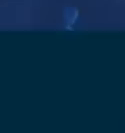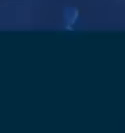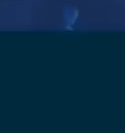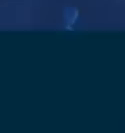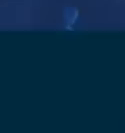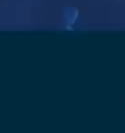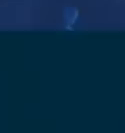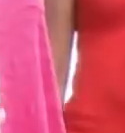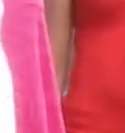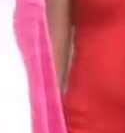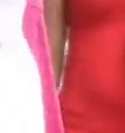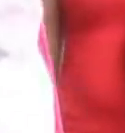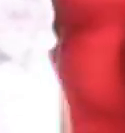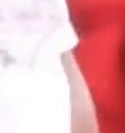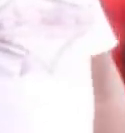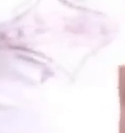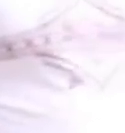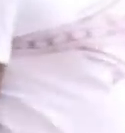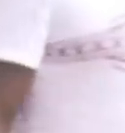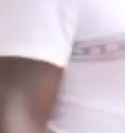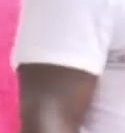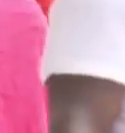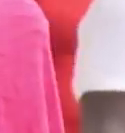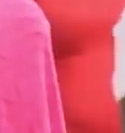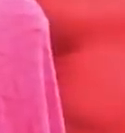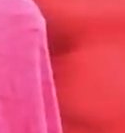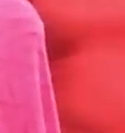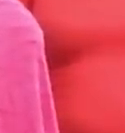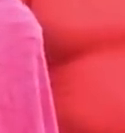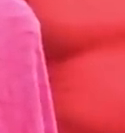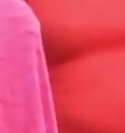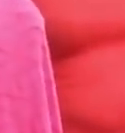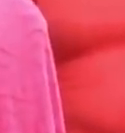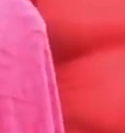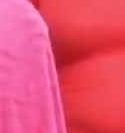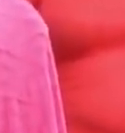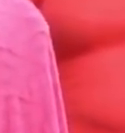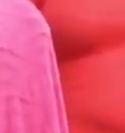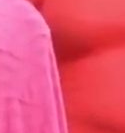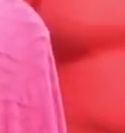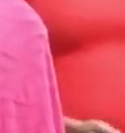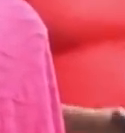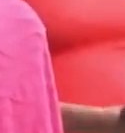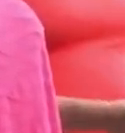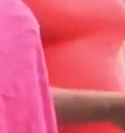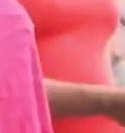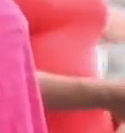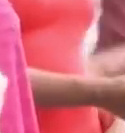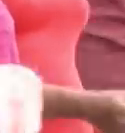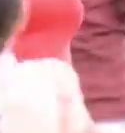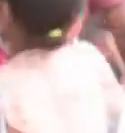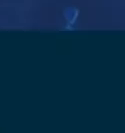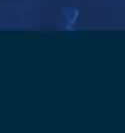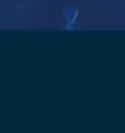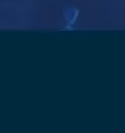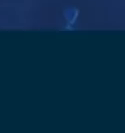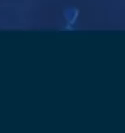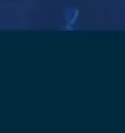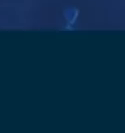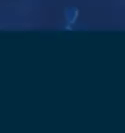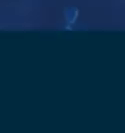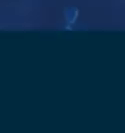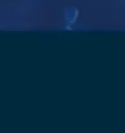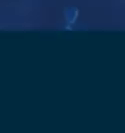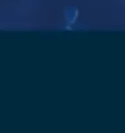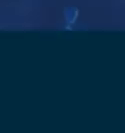the Ministry of Health. And most of our retailers are following it to the correct order. And it is for the